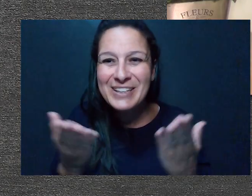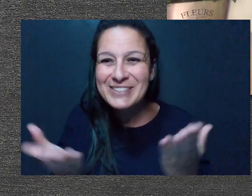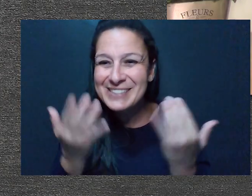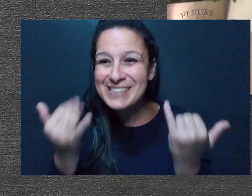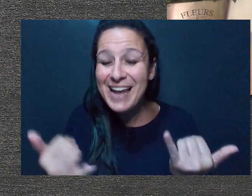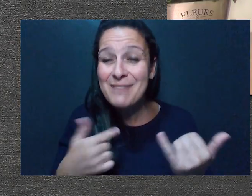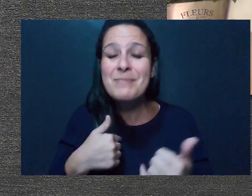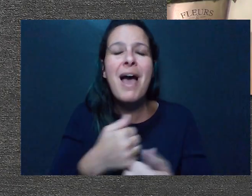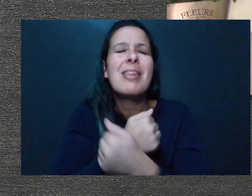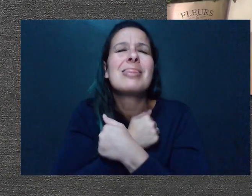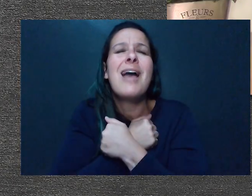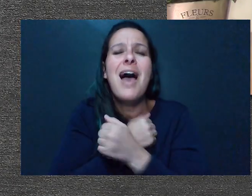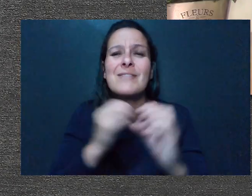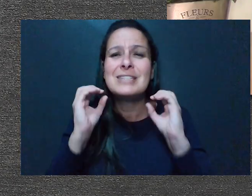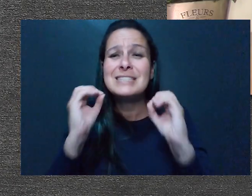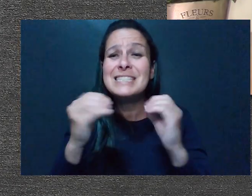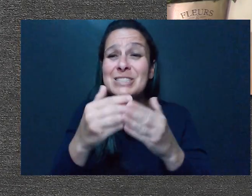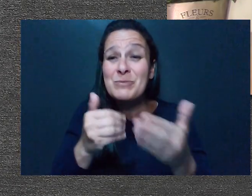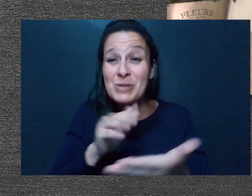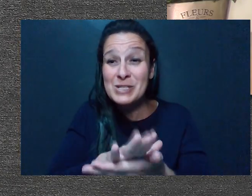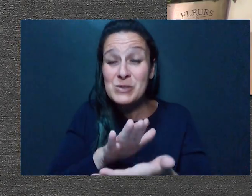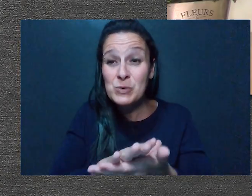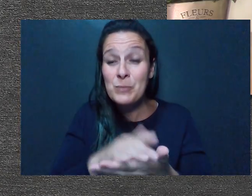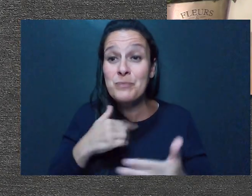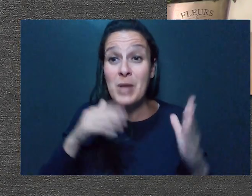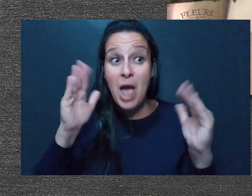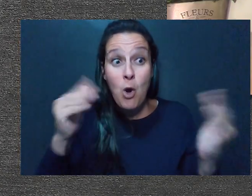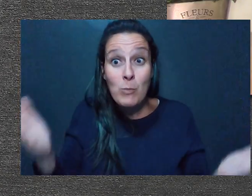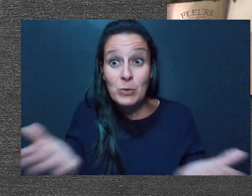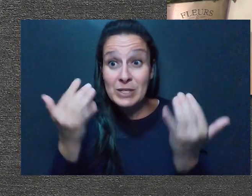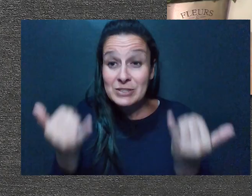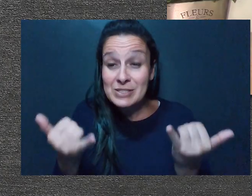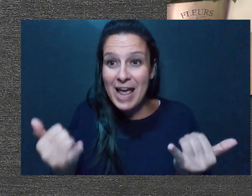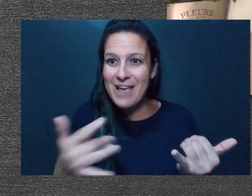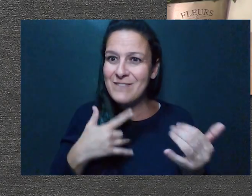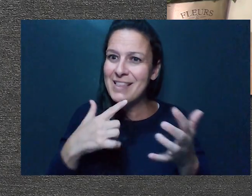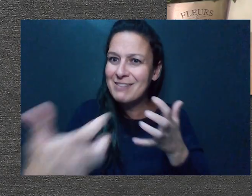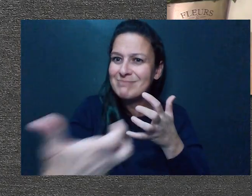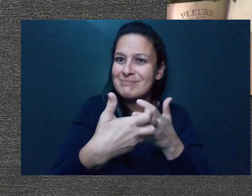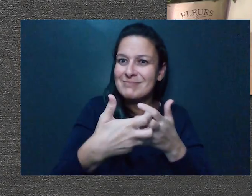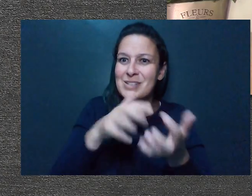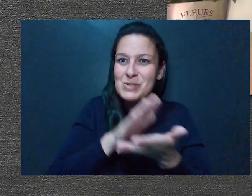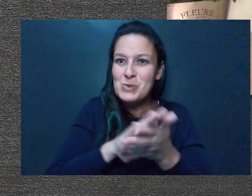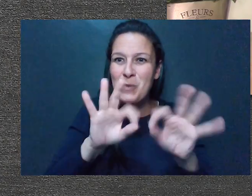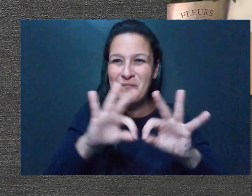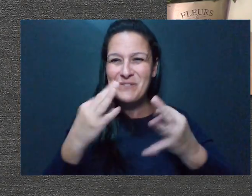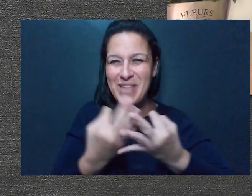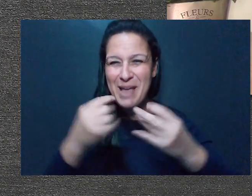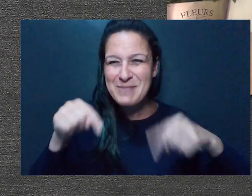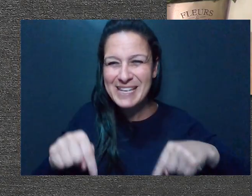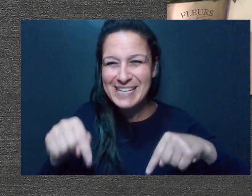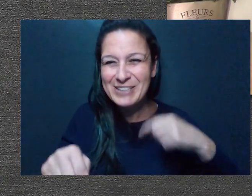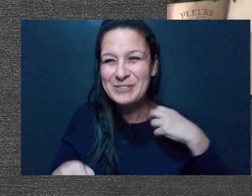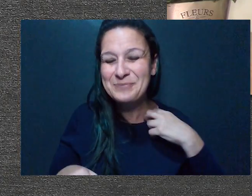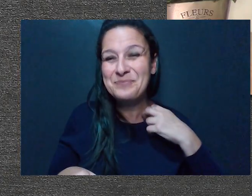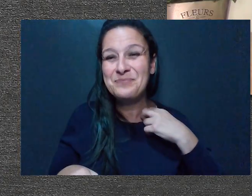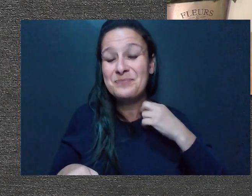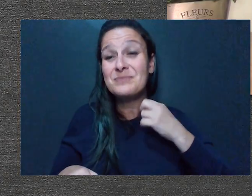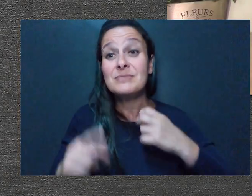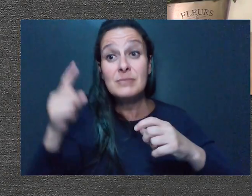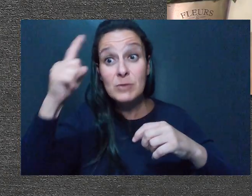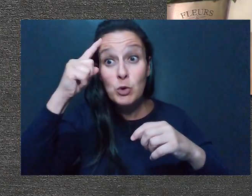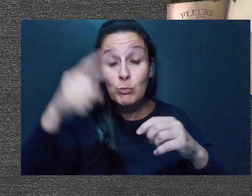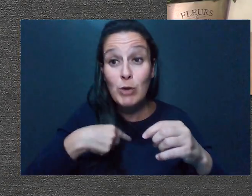teaching preschool. And I hope that when you're here with us today, you feel a little bit like part of our school family and that your brain gets